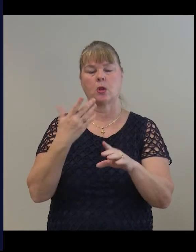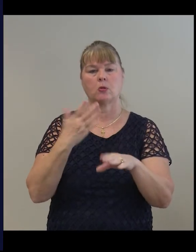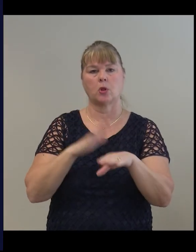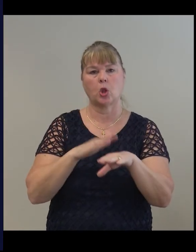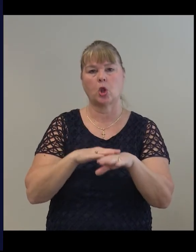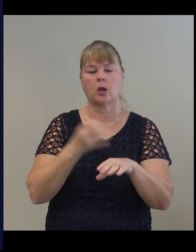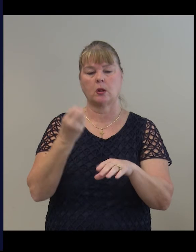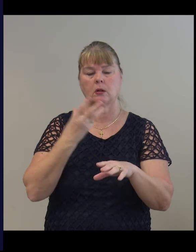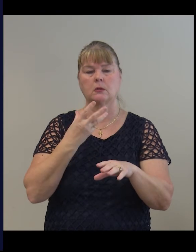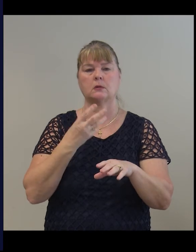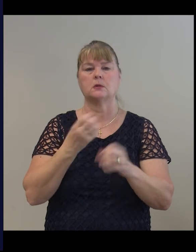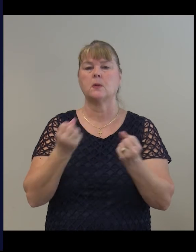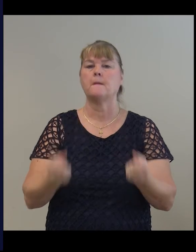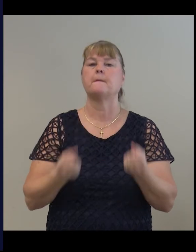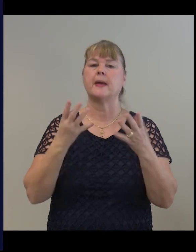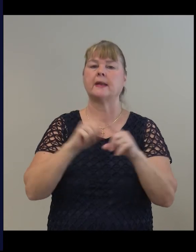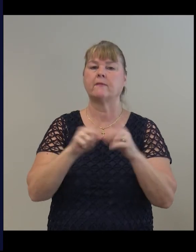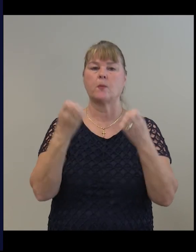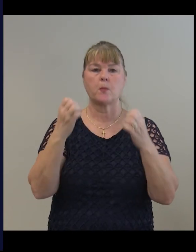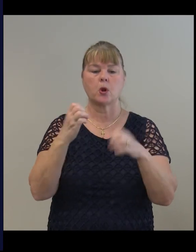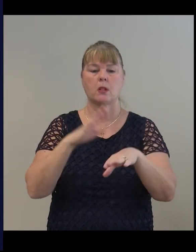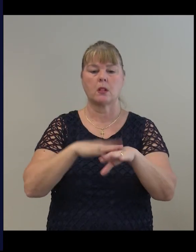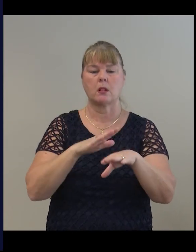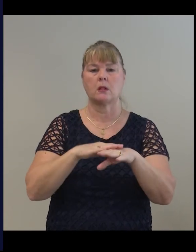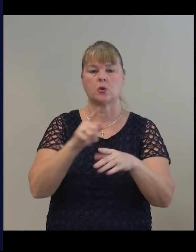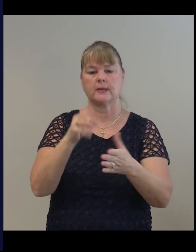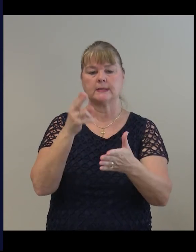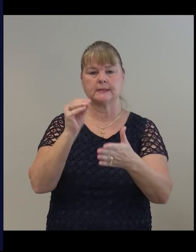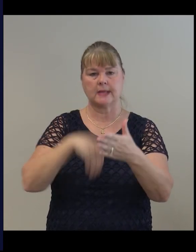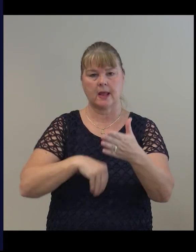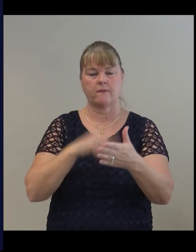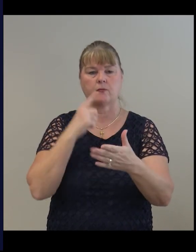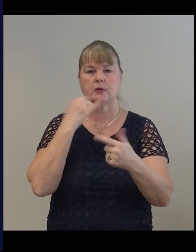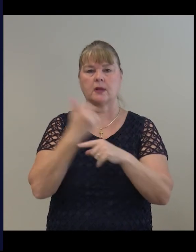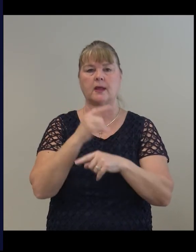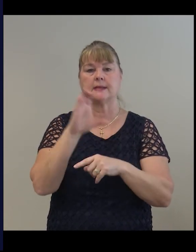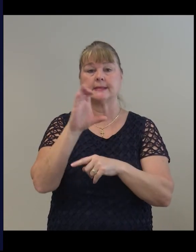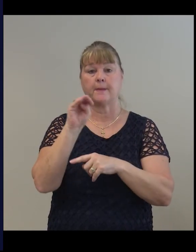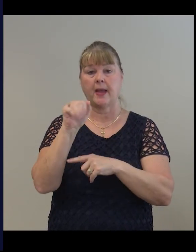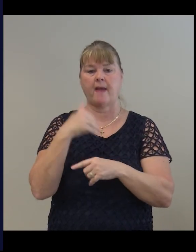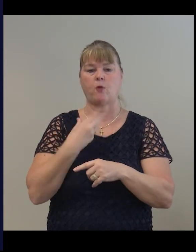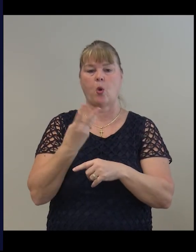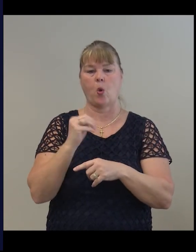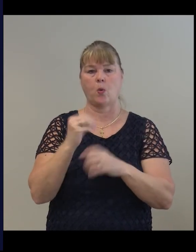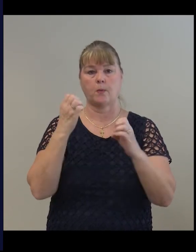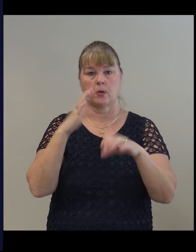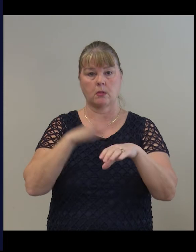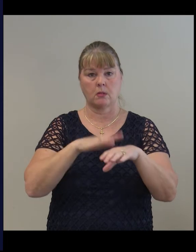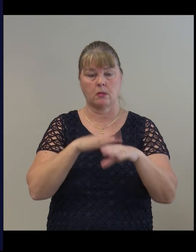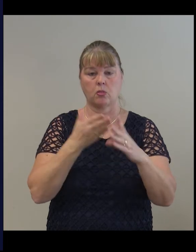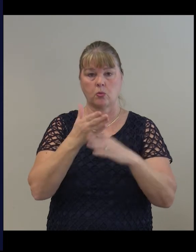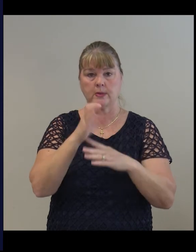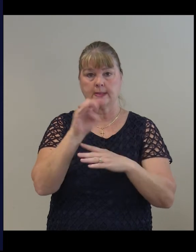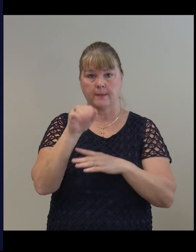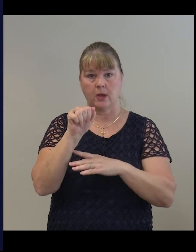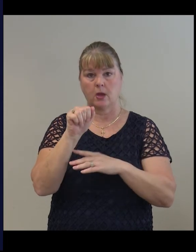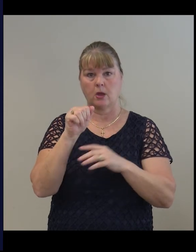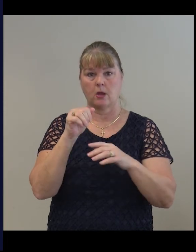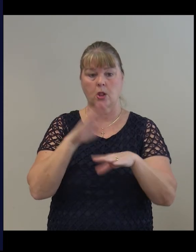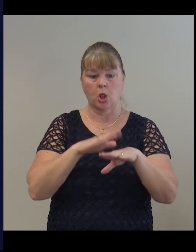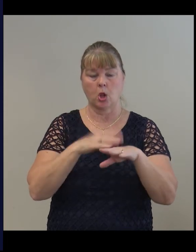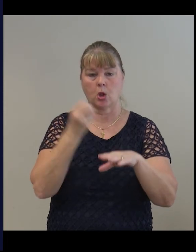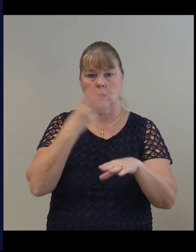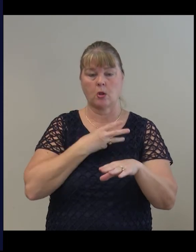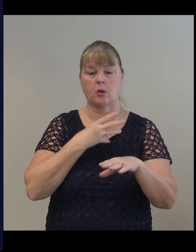emergency alerts? There are so many different emergency alerts that you can sign up for these days. SEMA has our own emergency alerts through SEMA